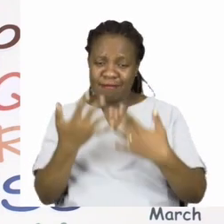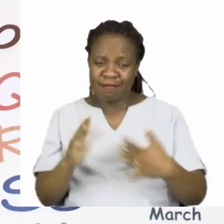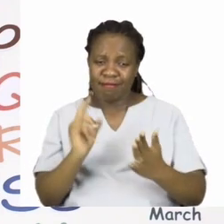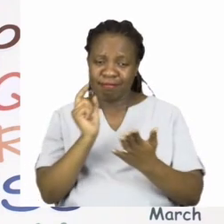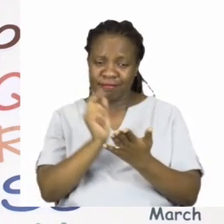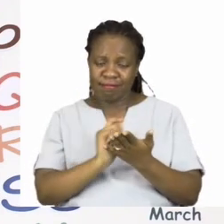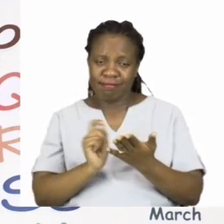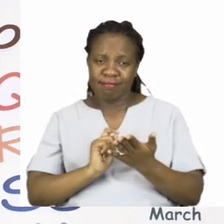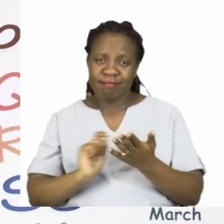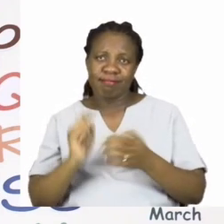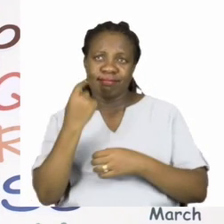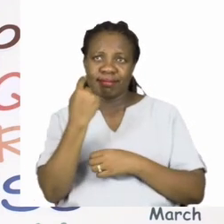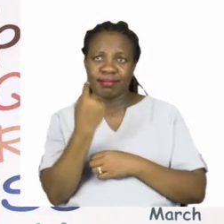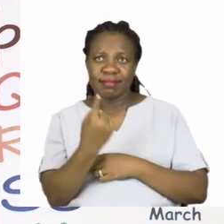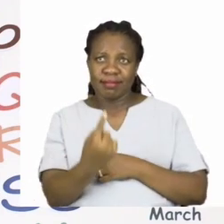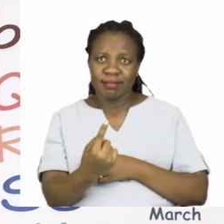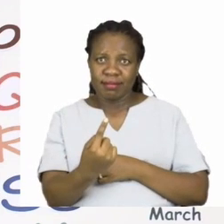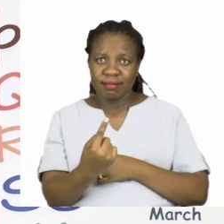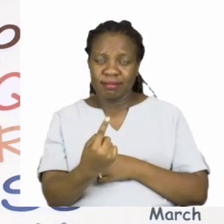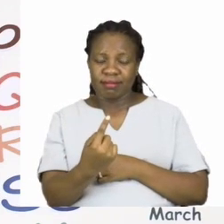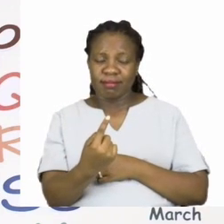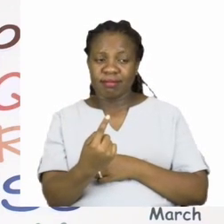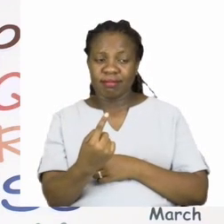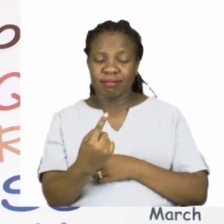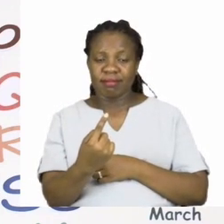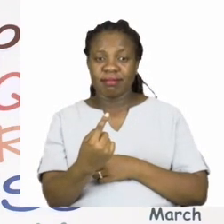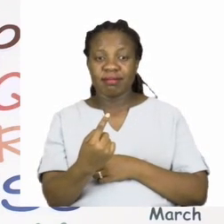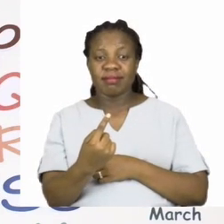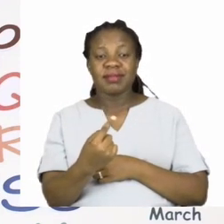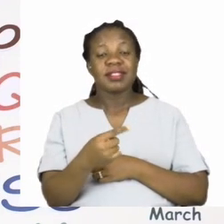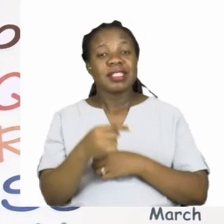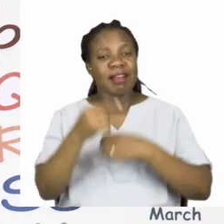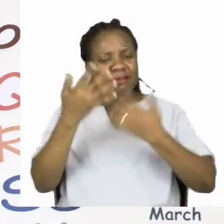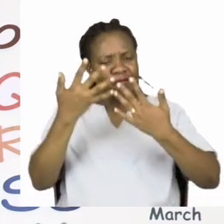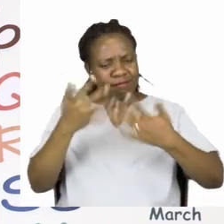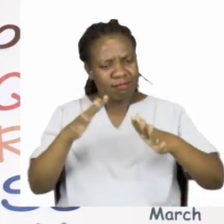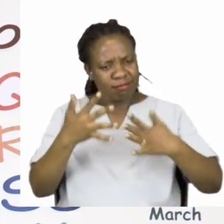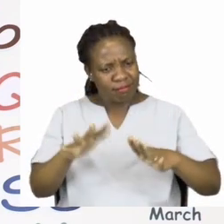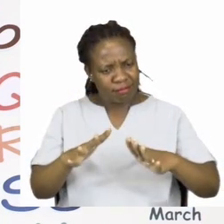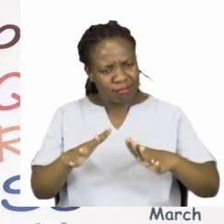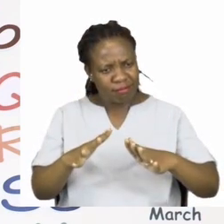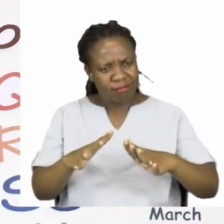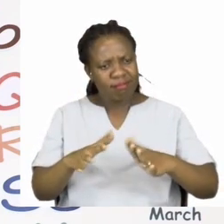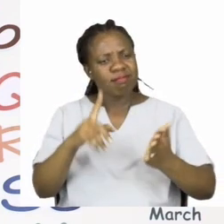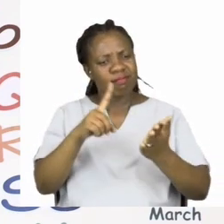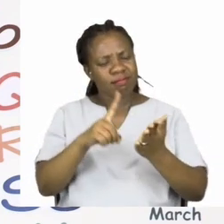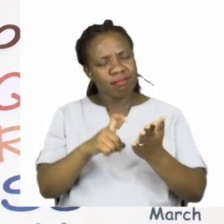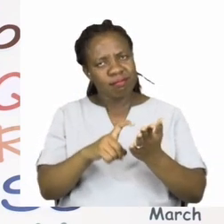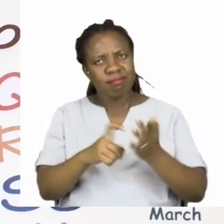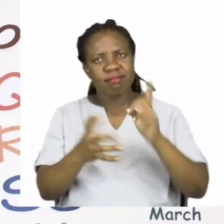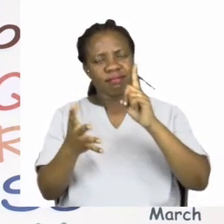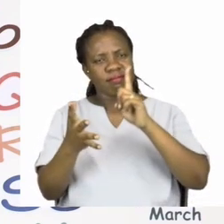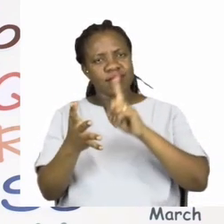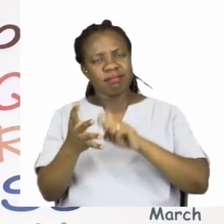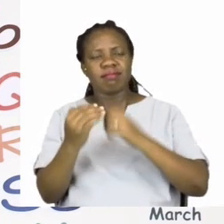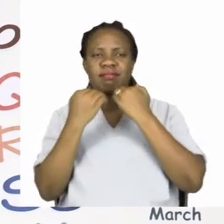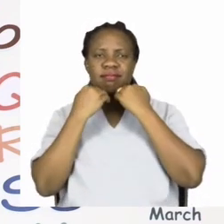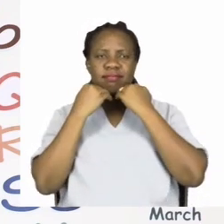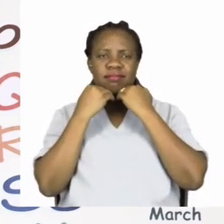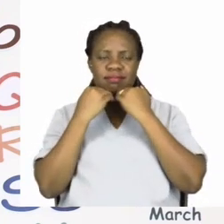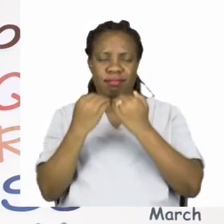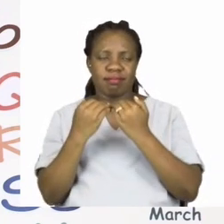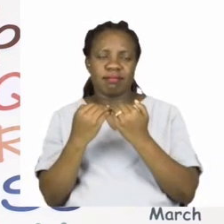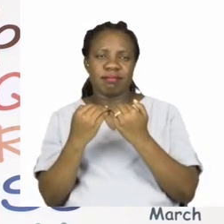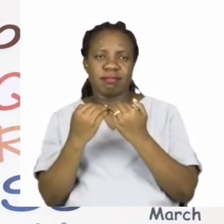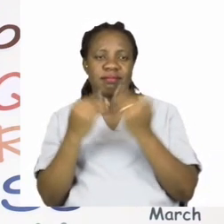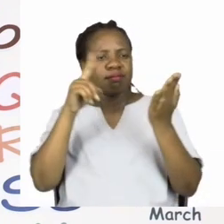now that we are done, it's very important for us to sanitize. When we sanitize, we are showing the world that we